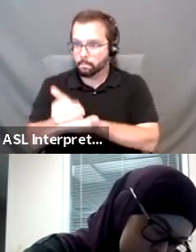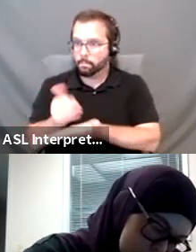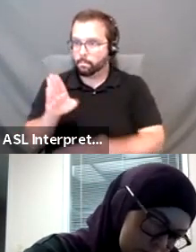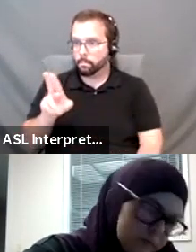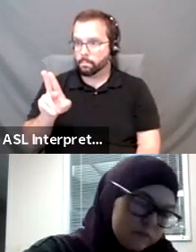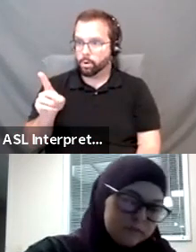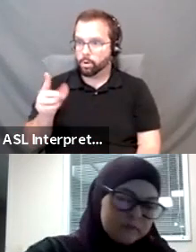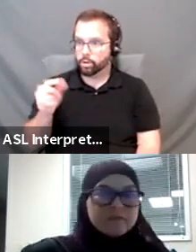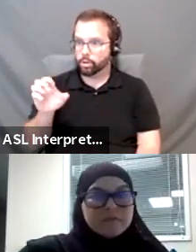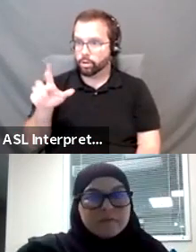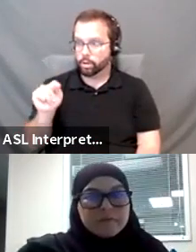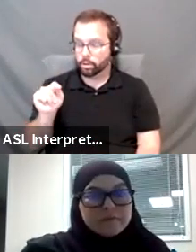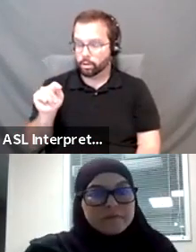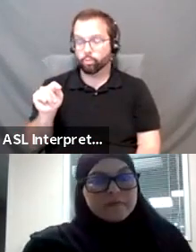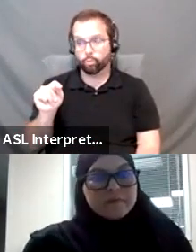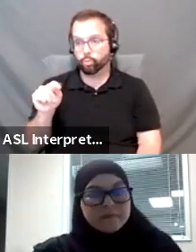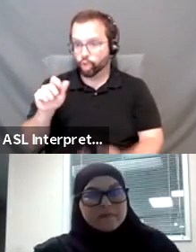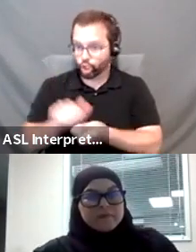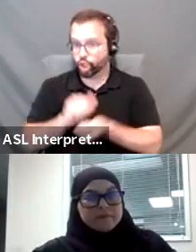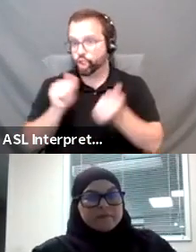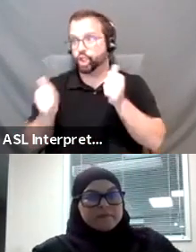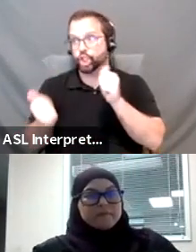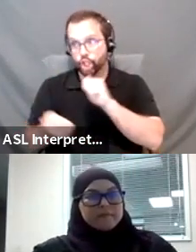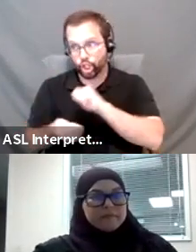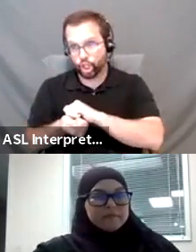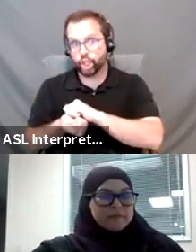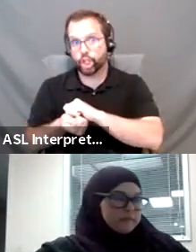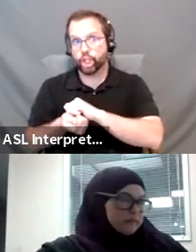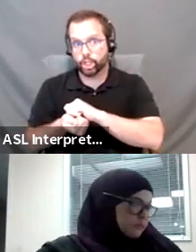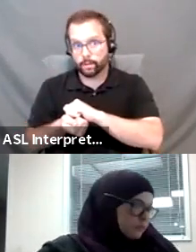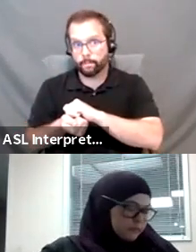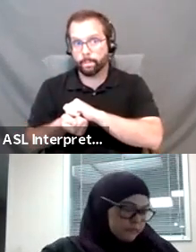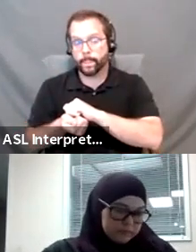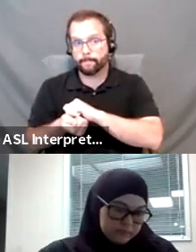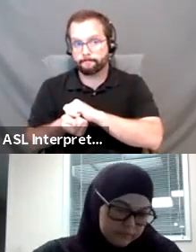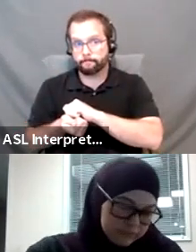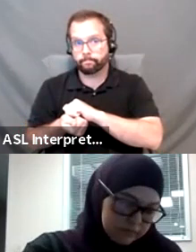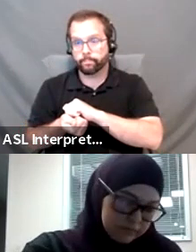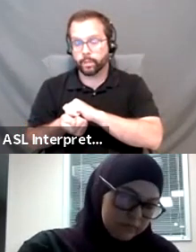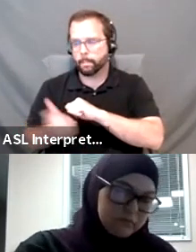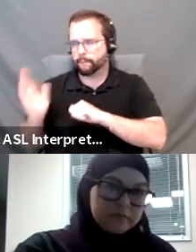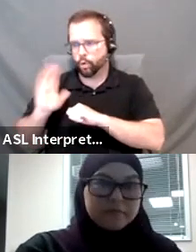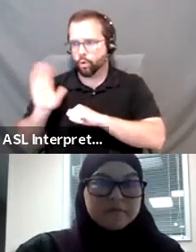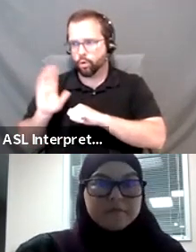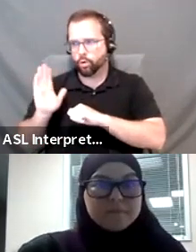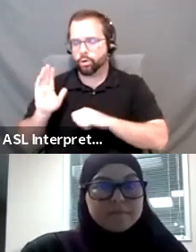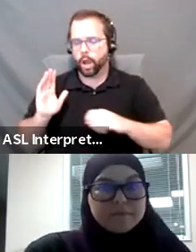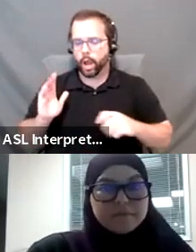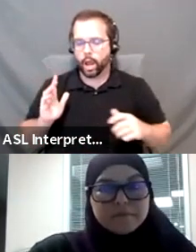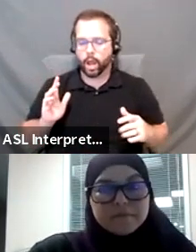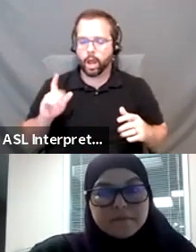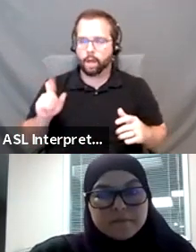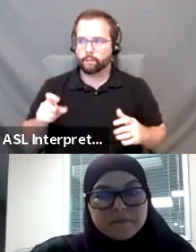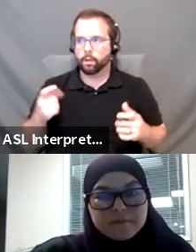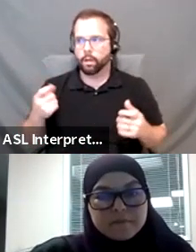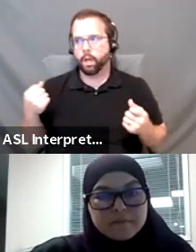shifted significantly away from money that I needed to spend for going out of town